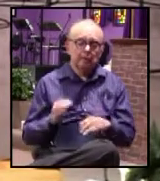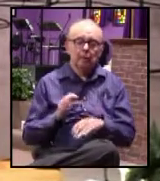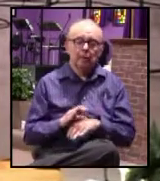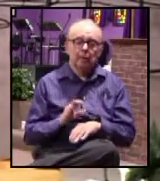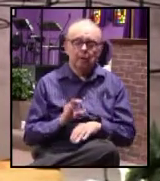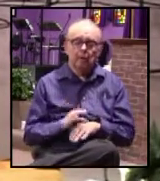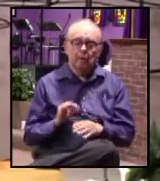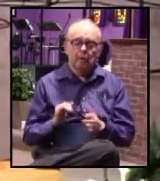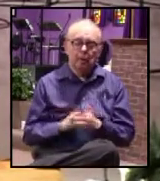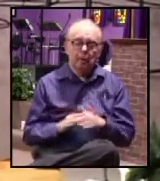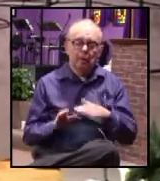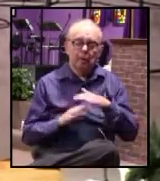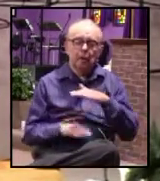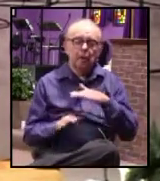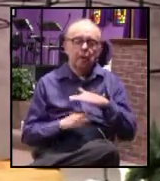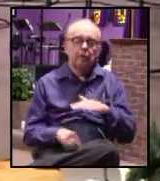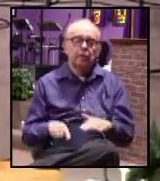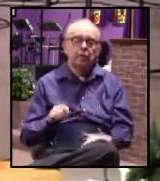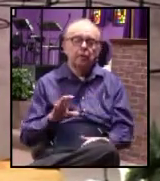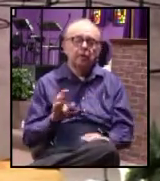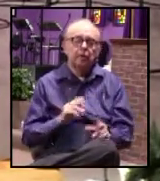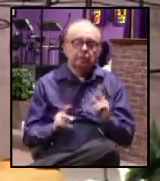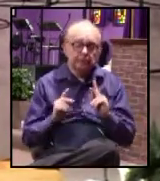churches that are under 100.